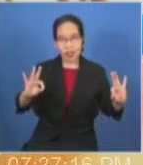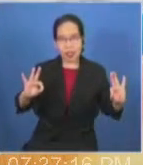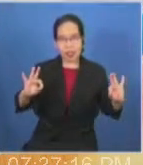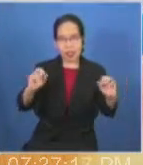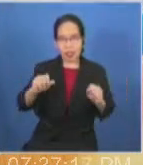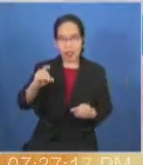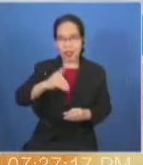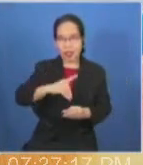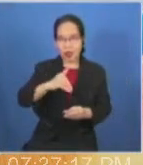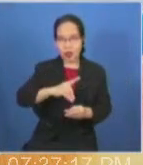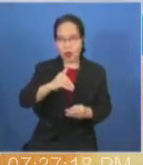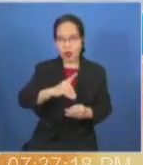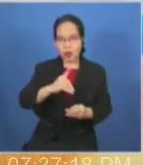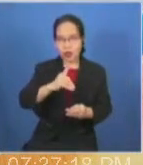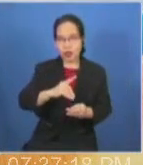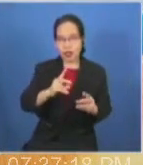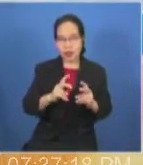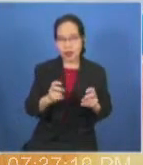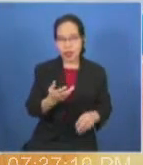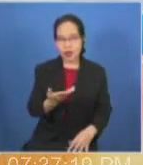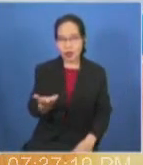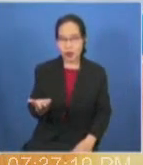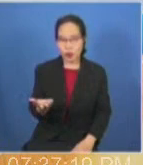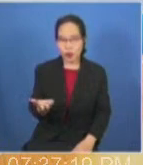digital Bible is free and you can download it.